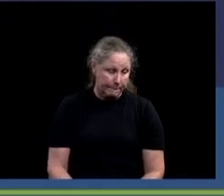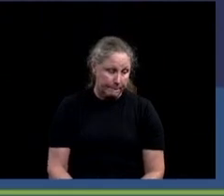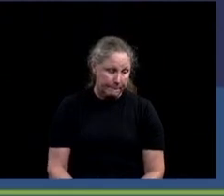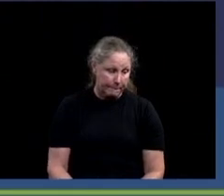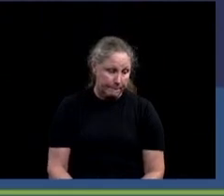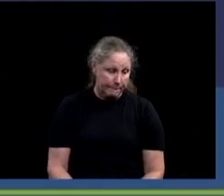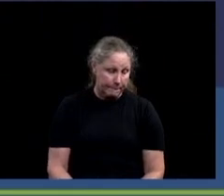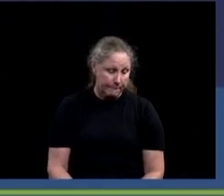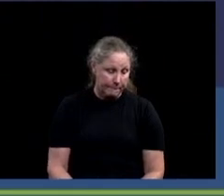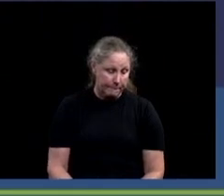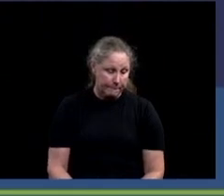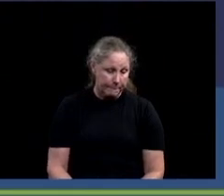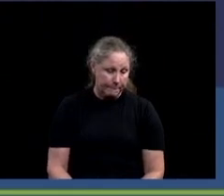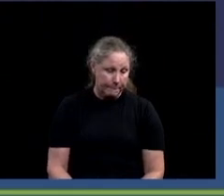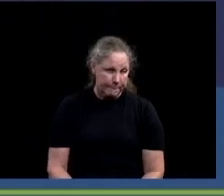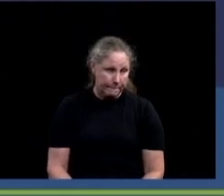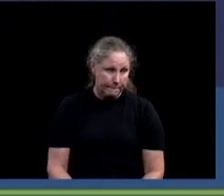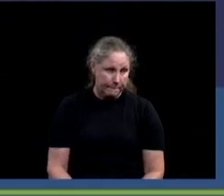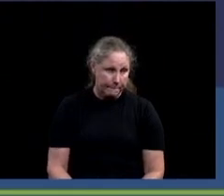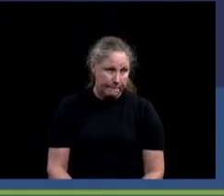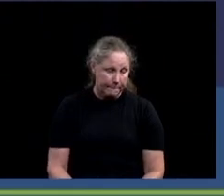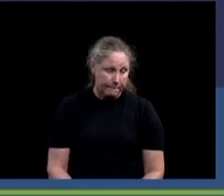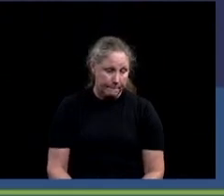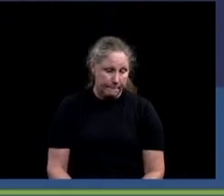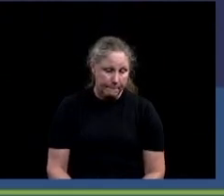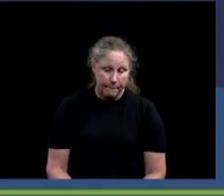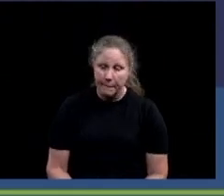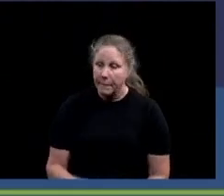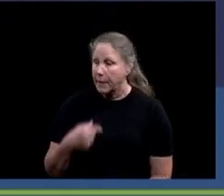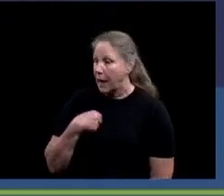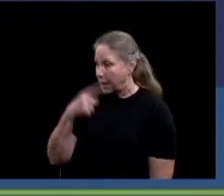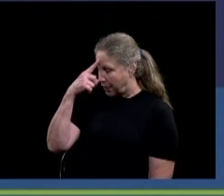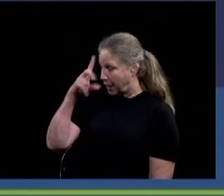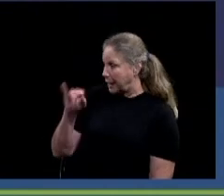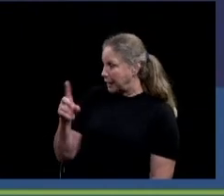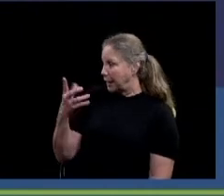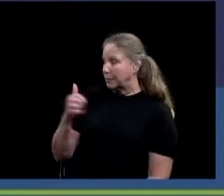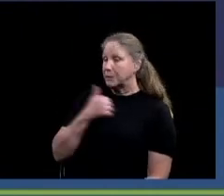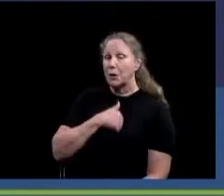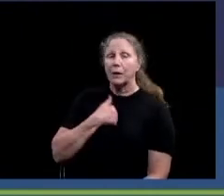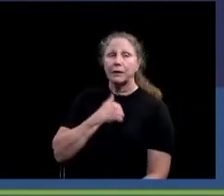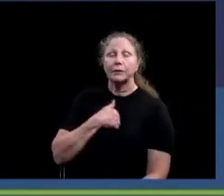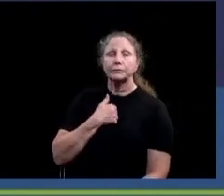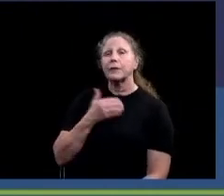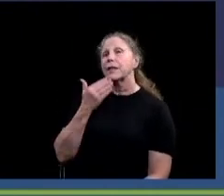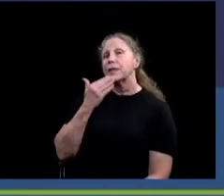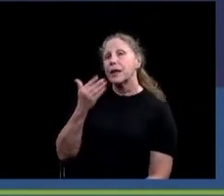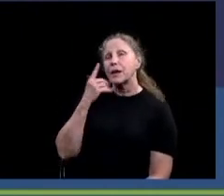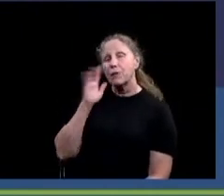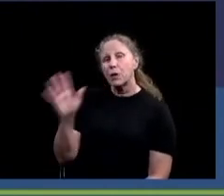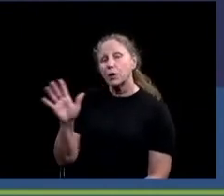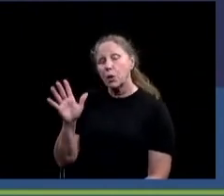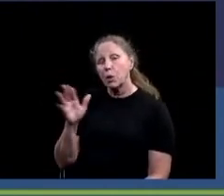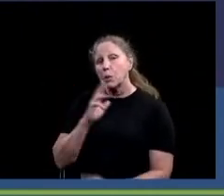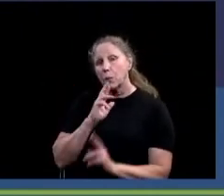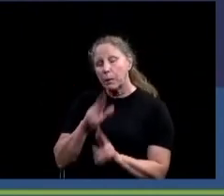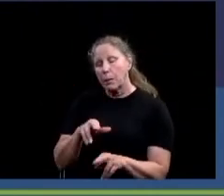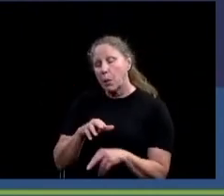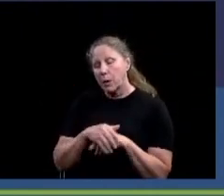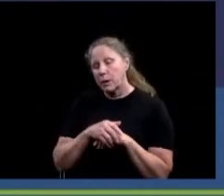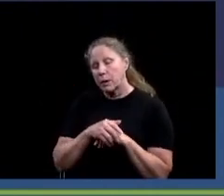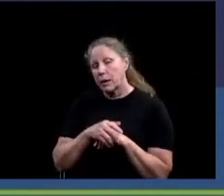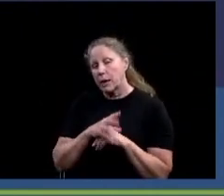I thought I hit it. Sorry. Thank you so much for your report and everything that your